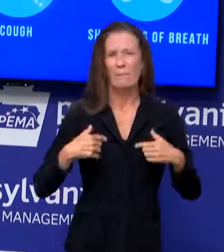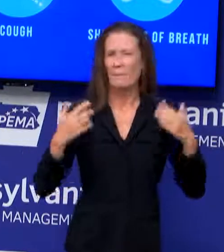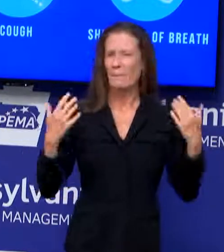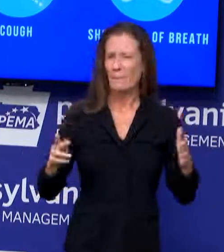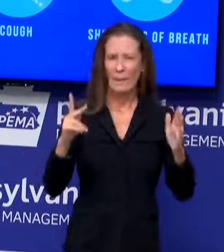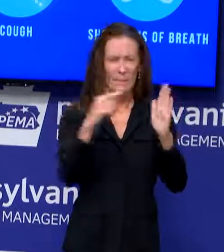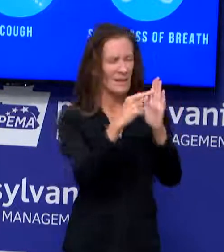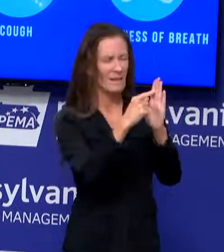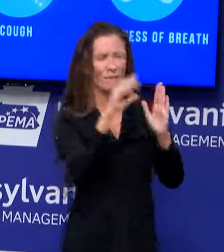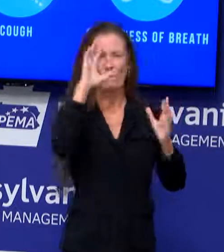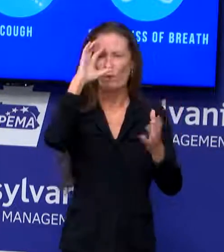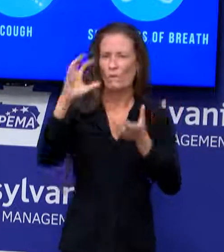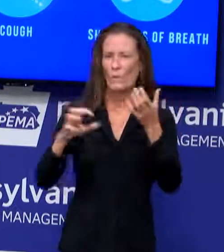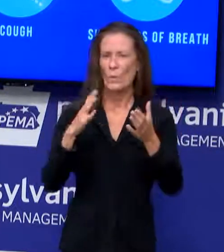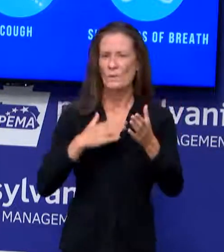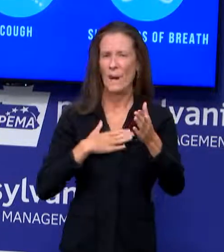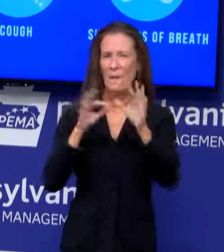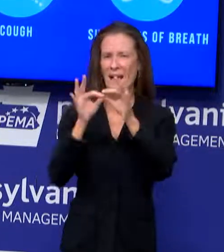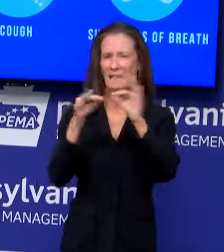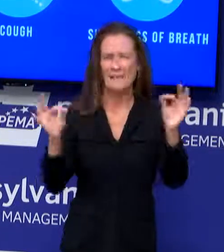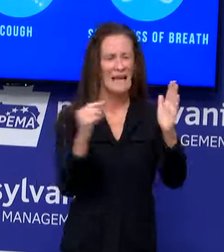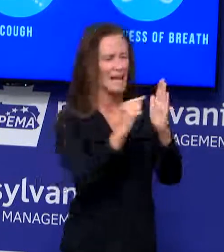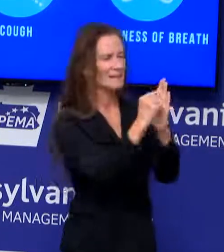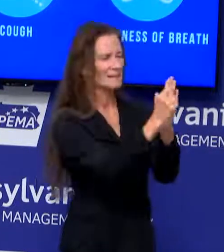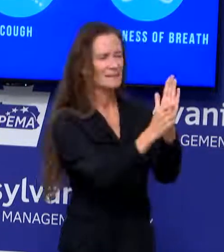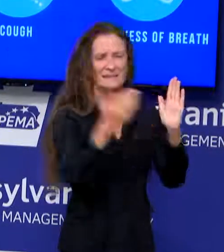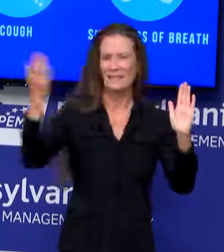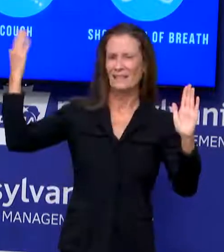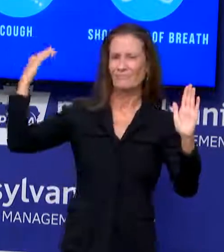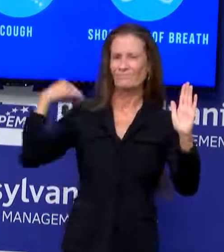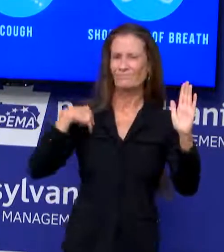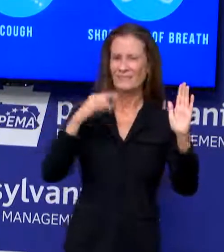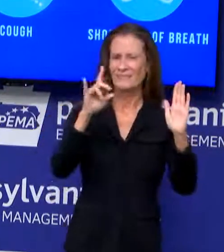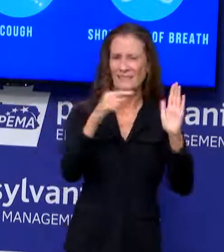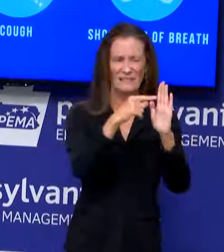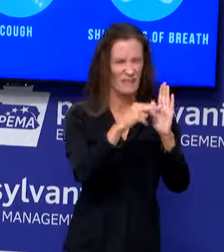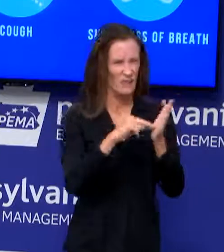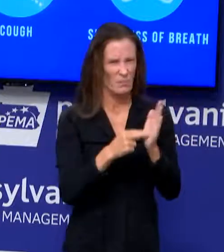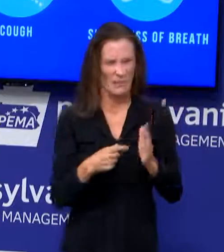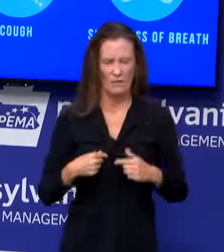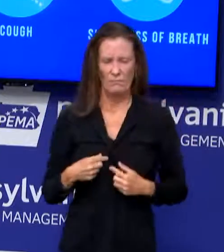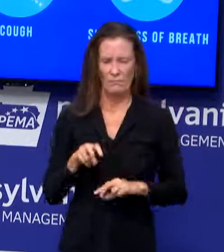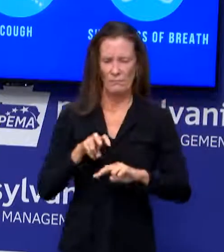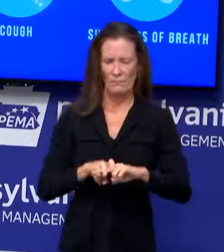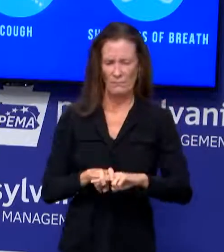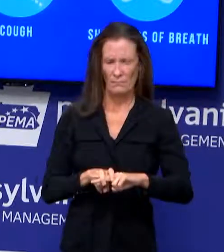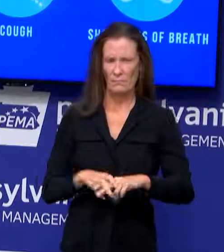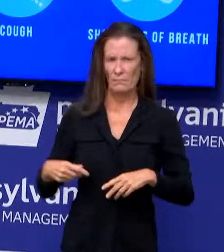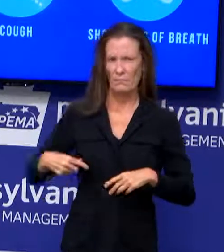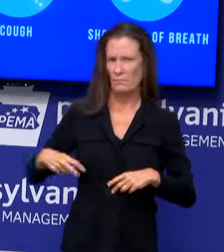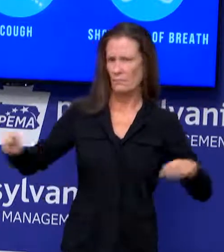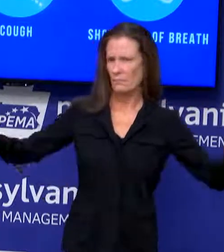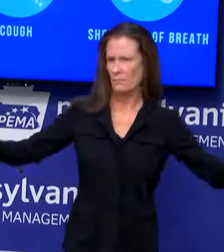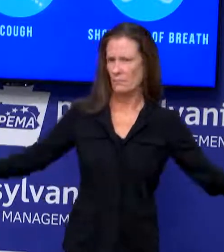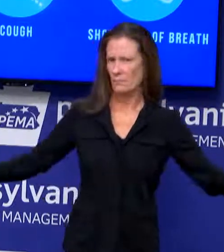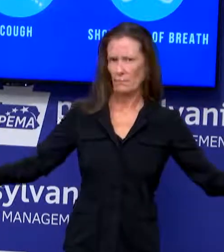was unclear about students at their desk. And so we have had questions about it, and we've had enough questions that we wanted to clarify. That